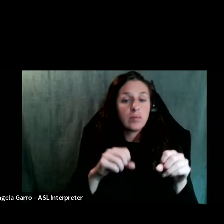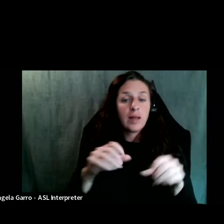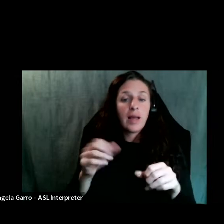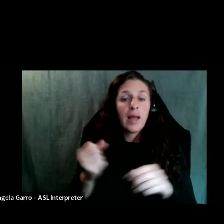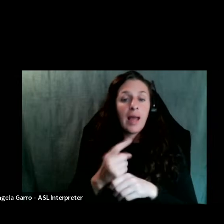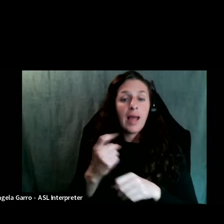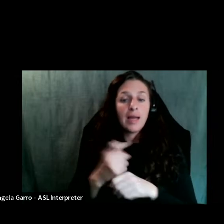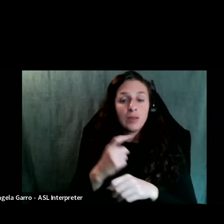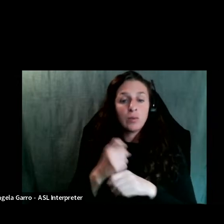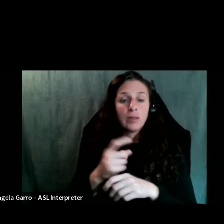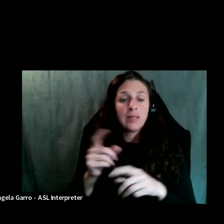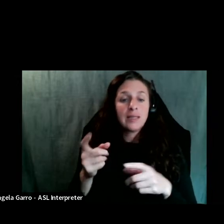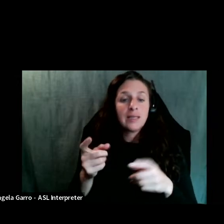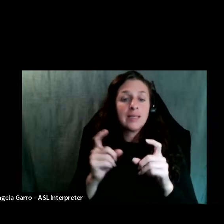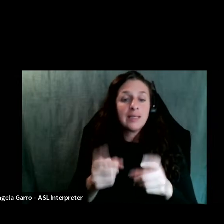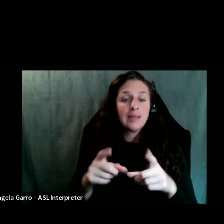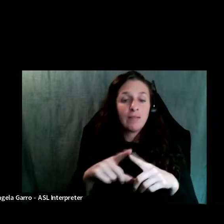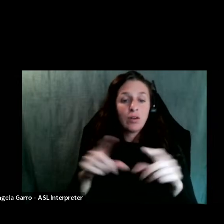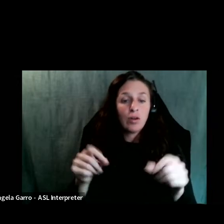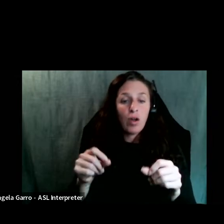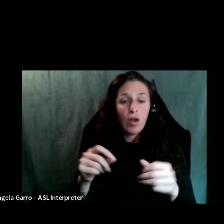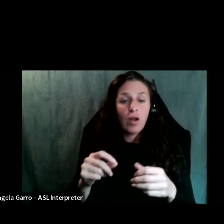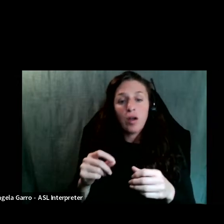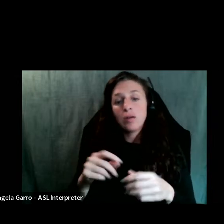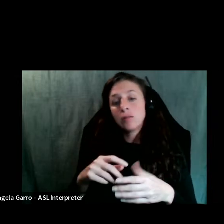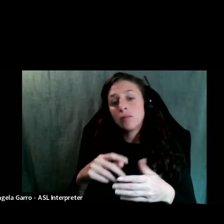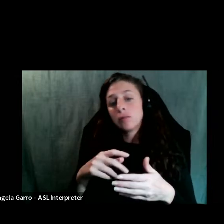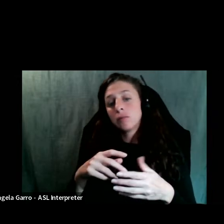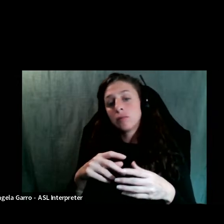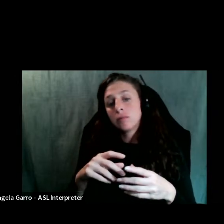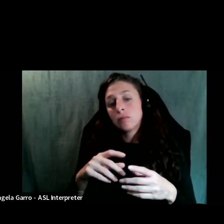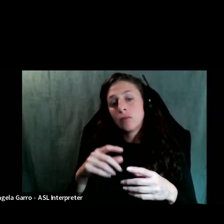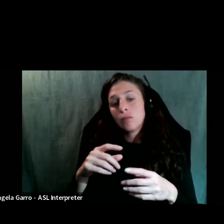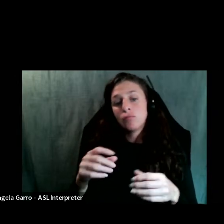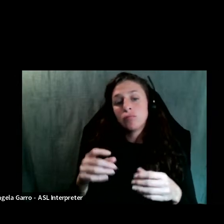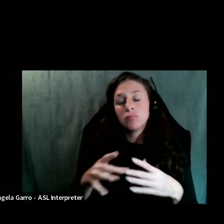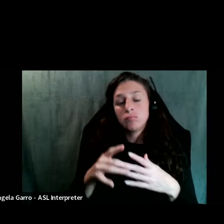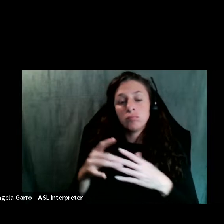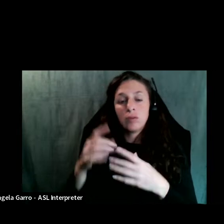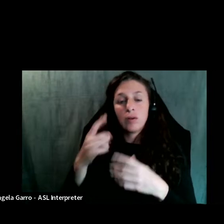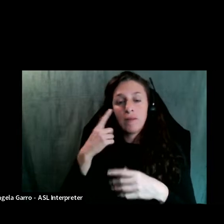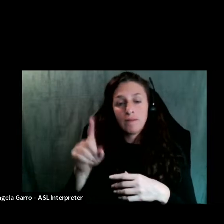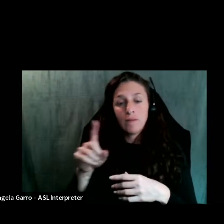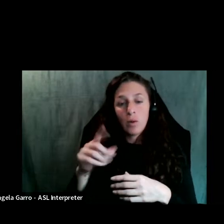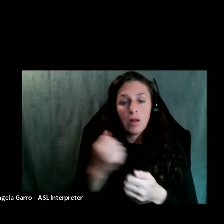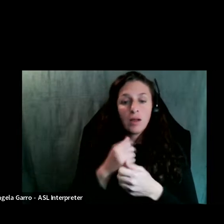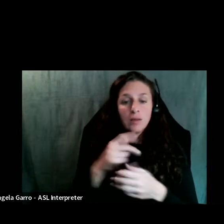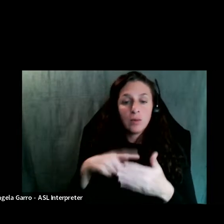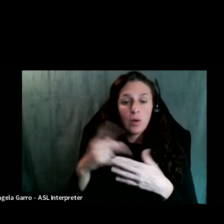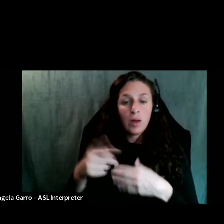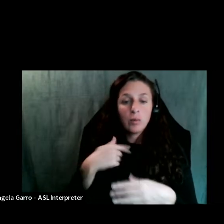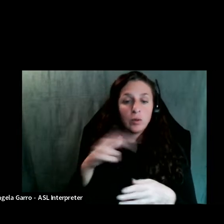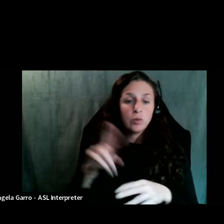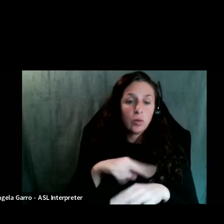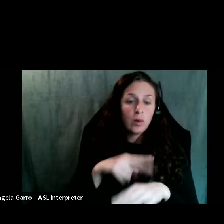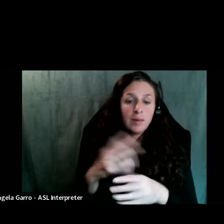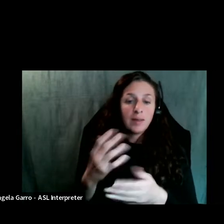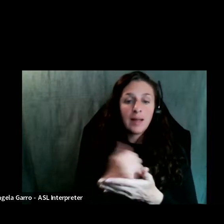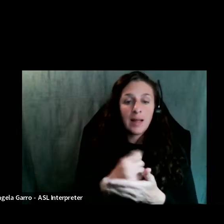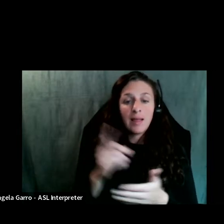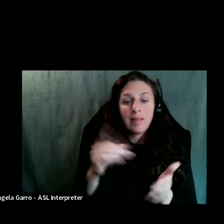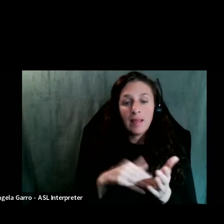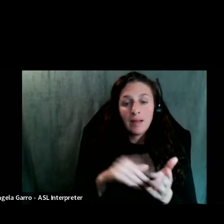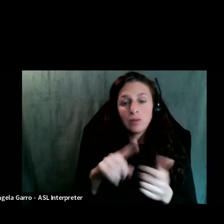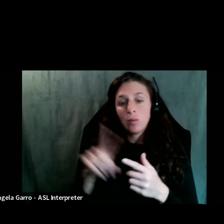program. We usually collect approximately $1,000 to $1,500 that we match with CSEA union